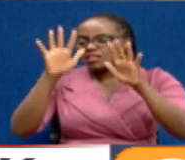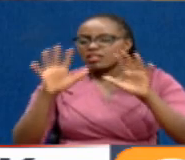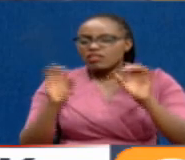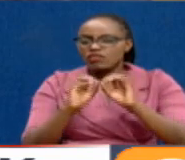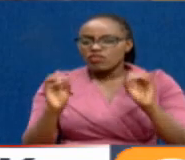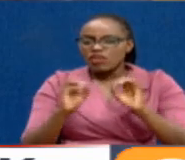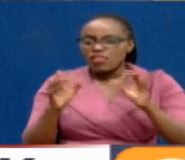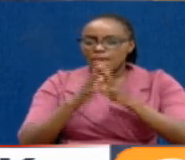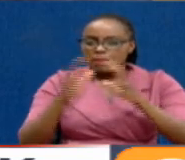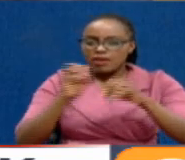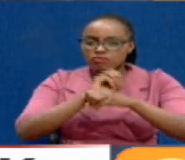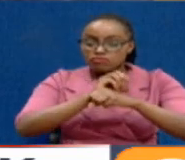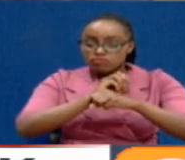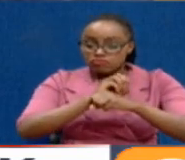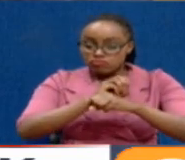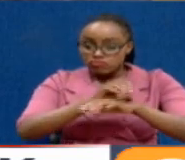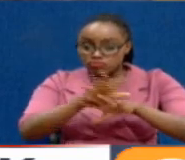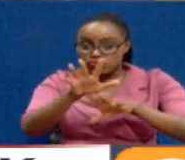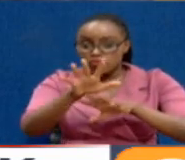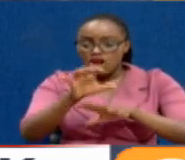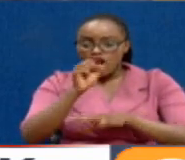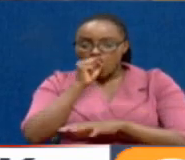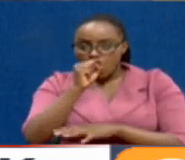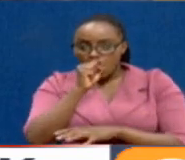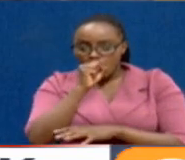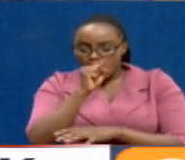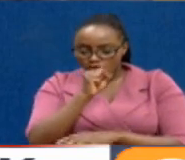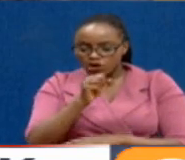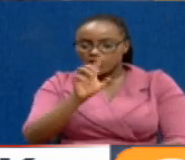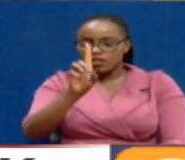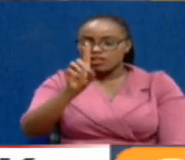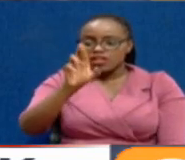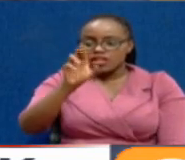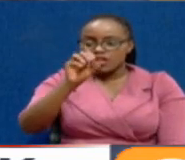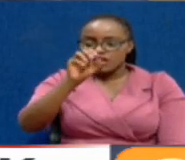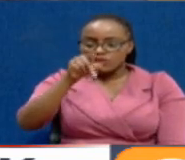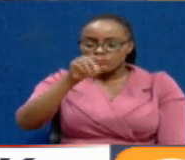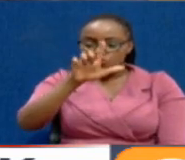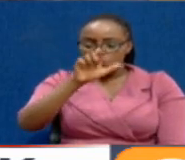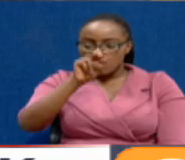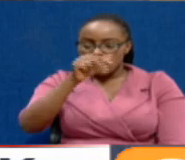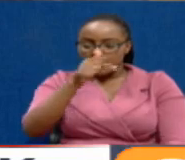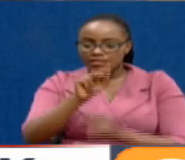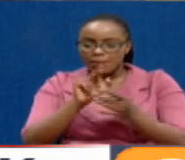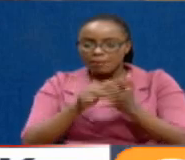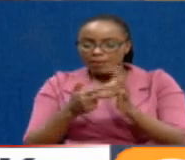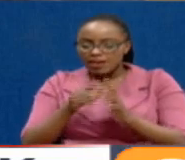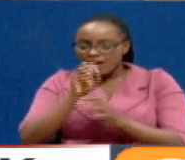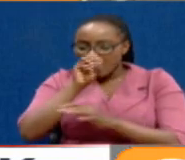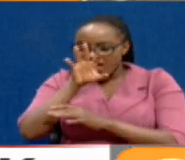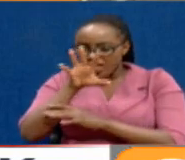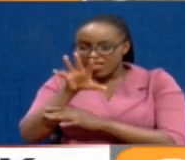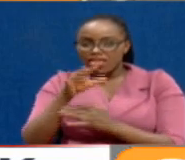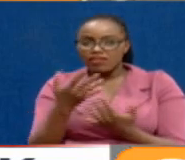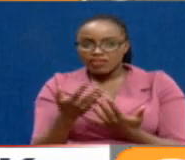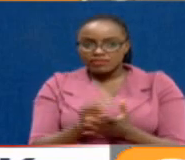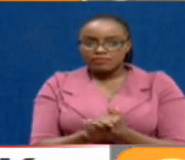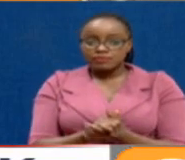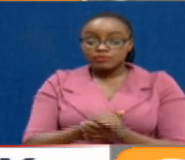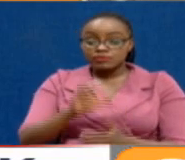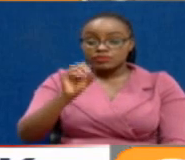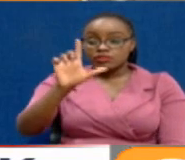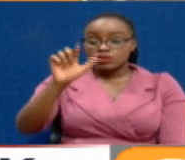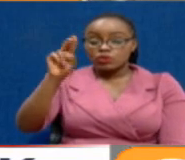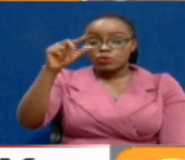The main transmission is, as I said, coughing, droplets, and from contaminating surfaces. Okay. And Dr. Umoluga, this